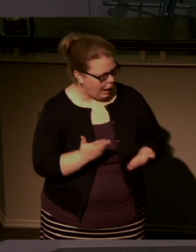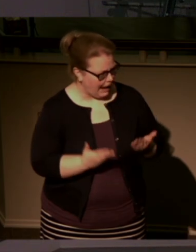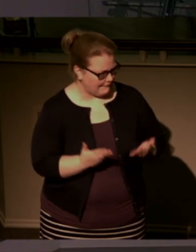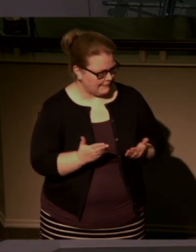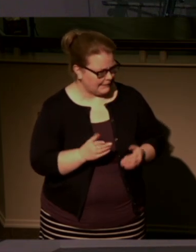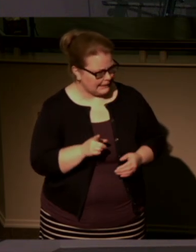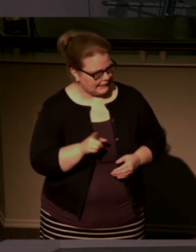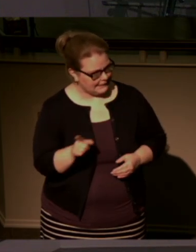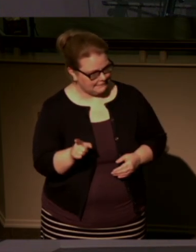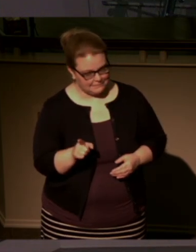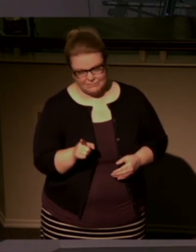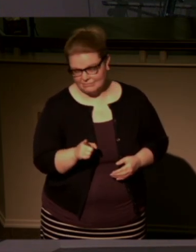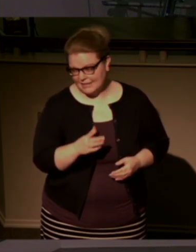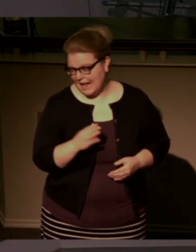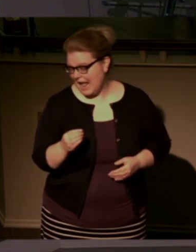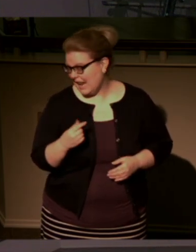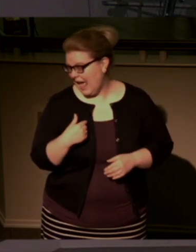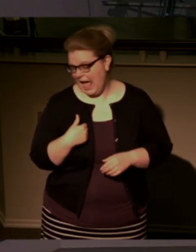fault.